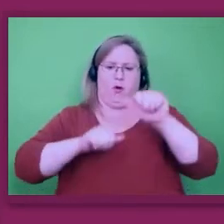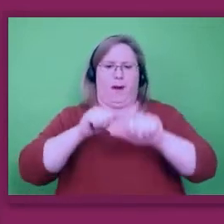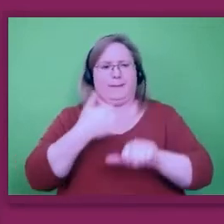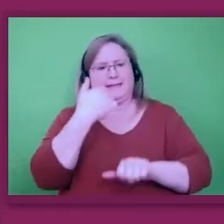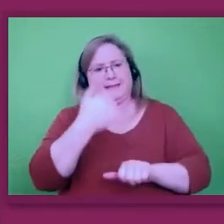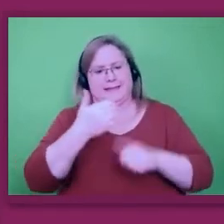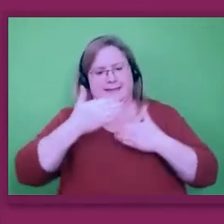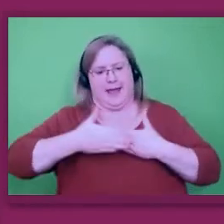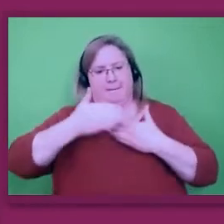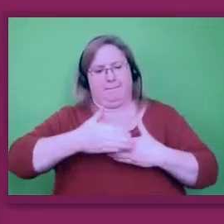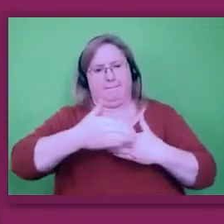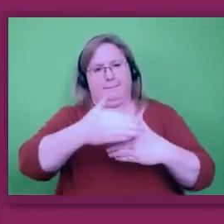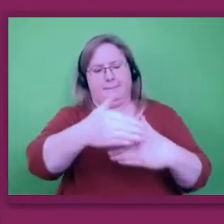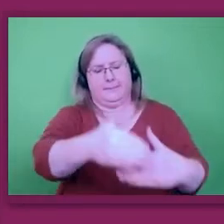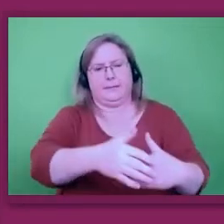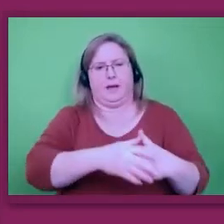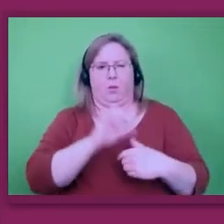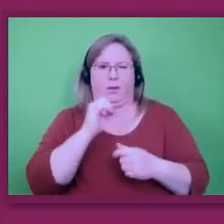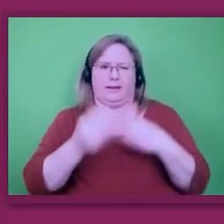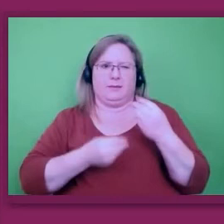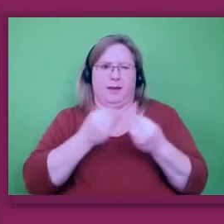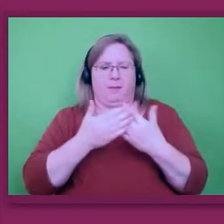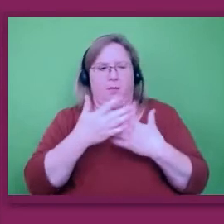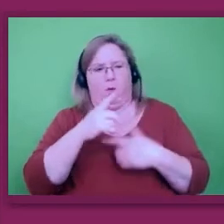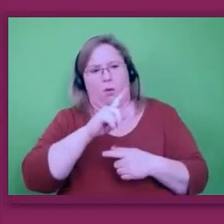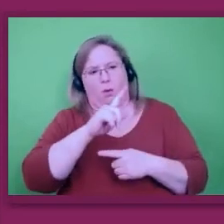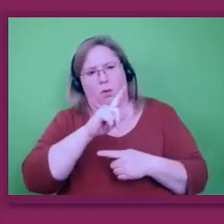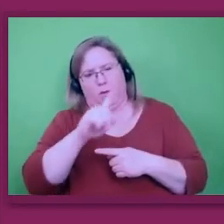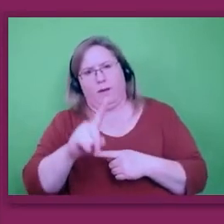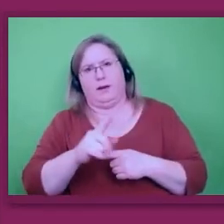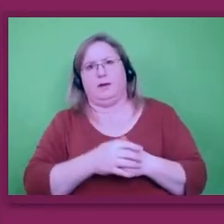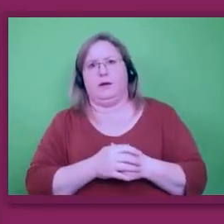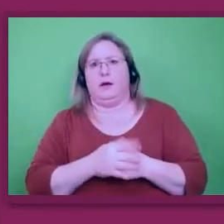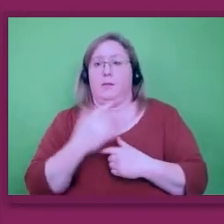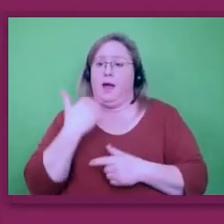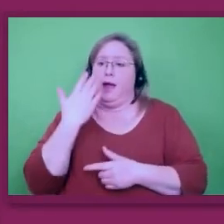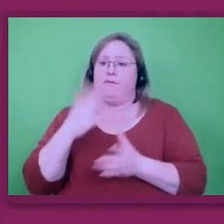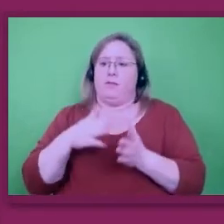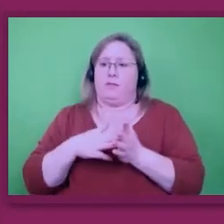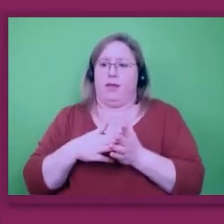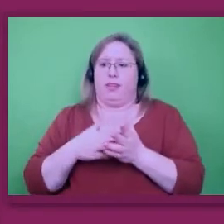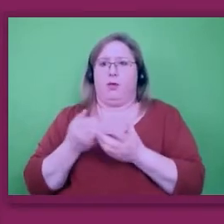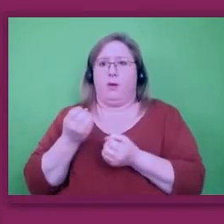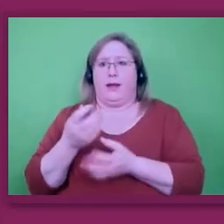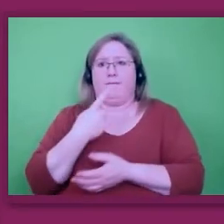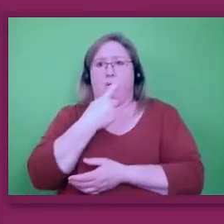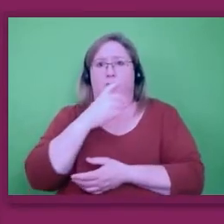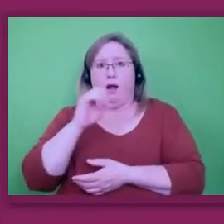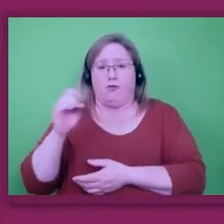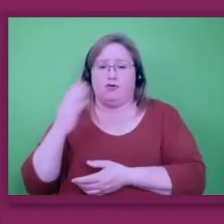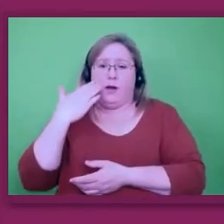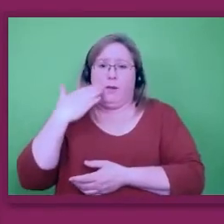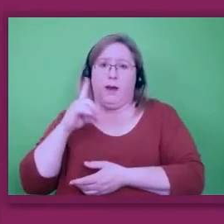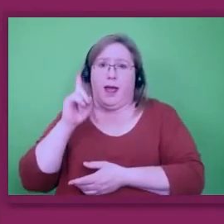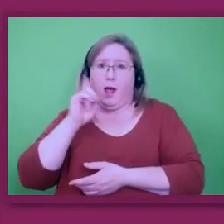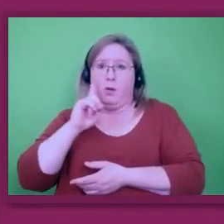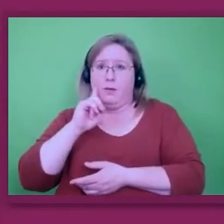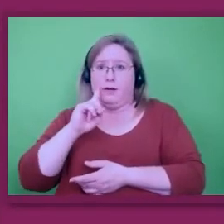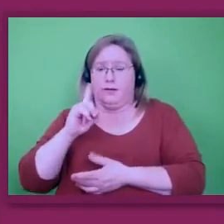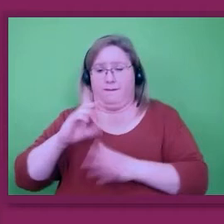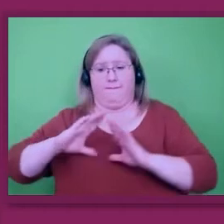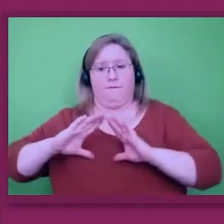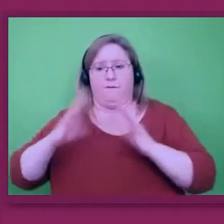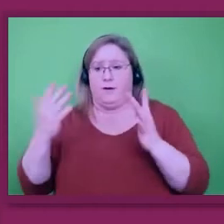slide. But we also offer Black women, every month we give 100 Black women access to a free digital